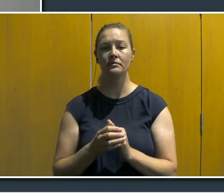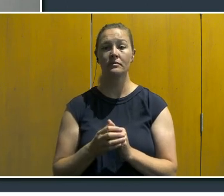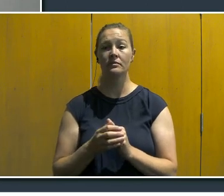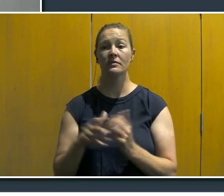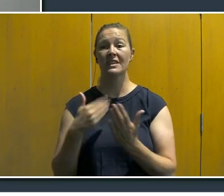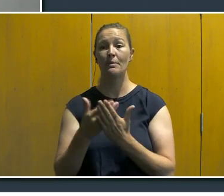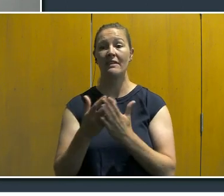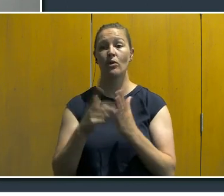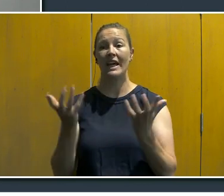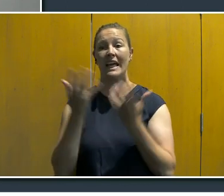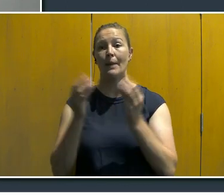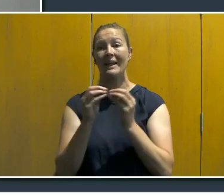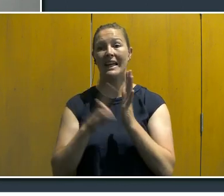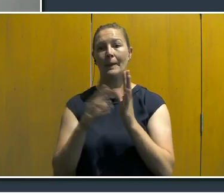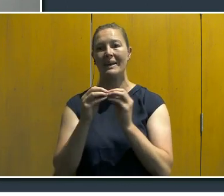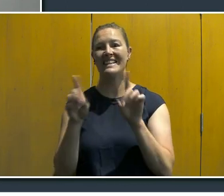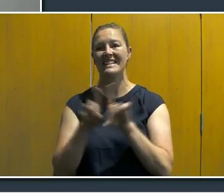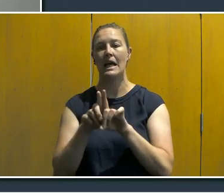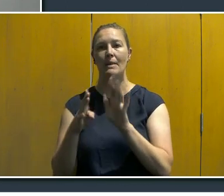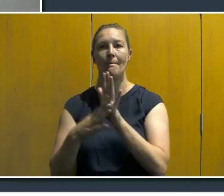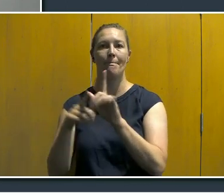now is the same as it is in May.